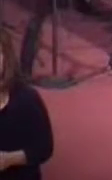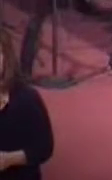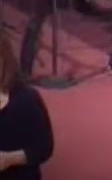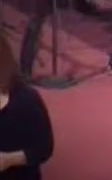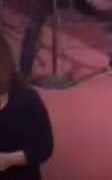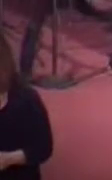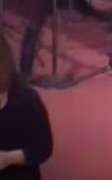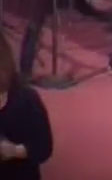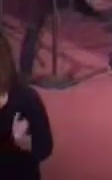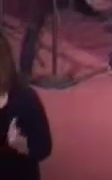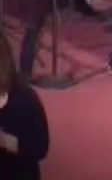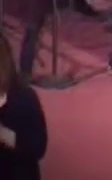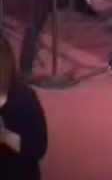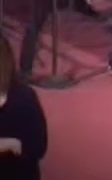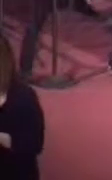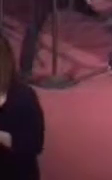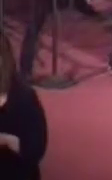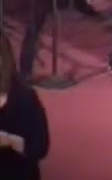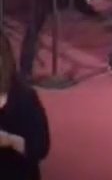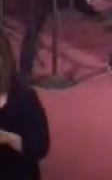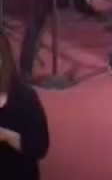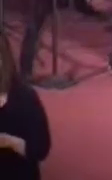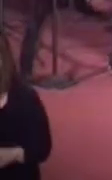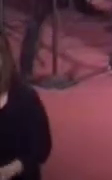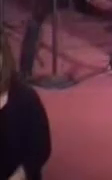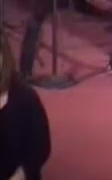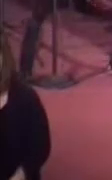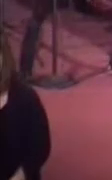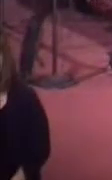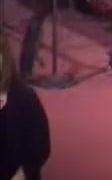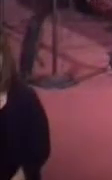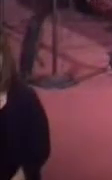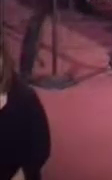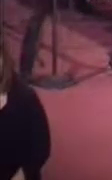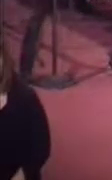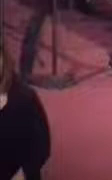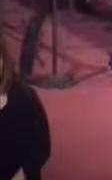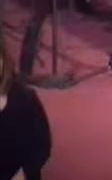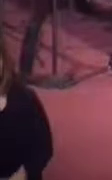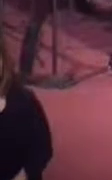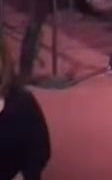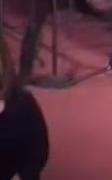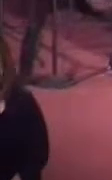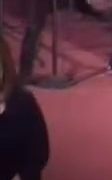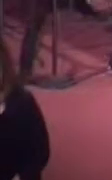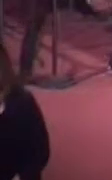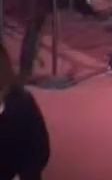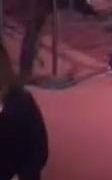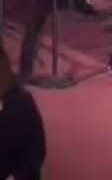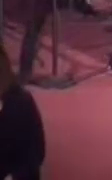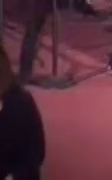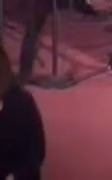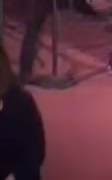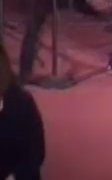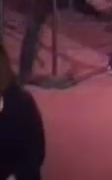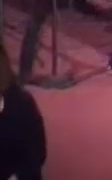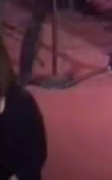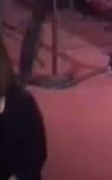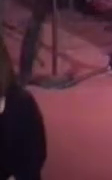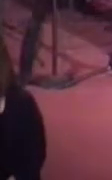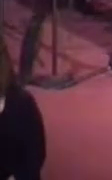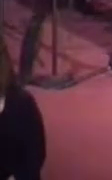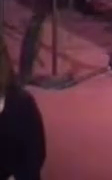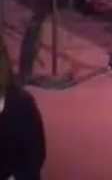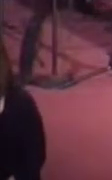God's providence is at work in Daniel. Look at verse 19. Then the king arose at dawn, and at the break of the day, he went in haste to the